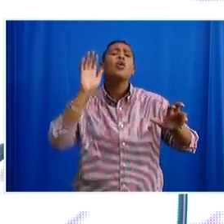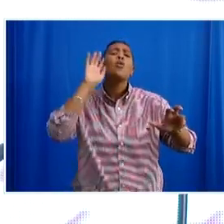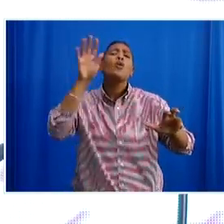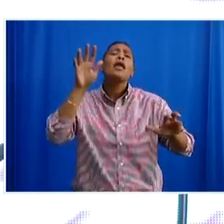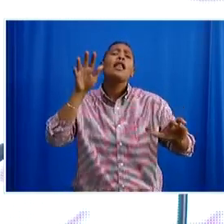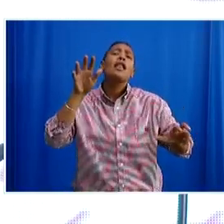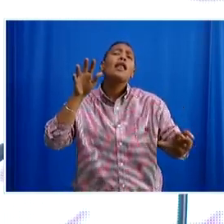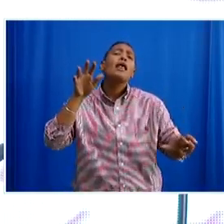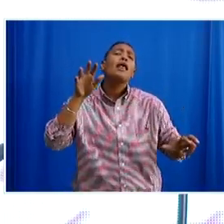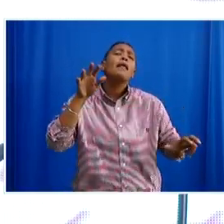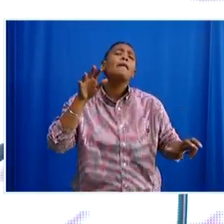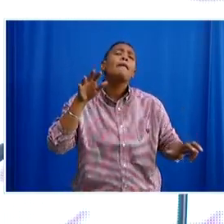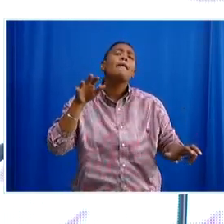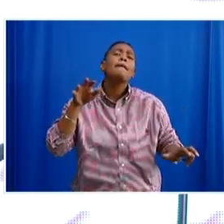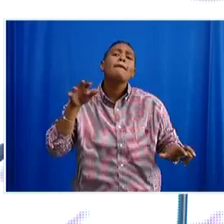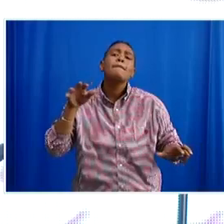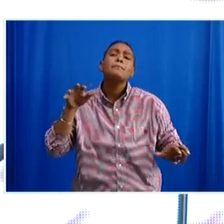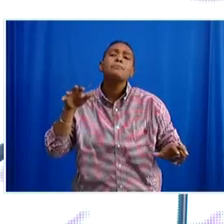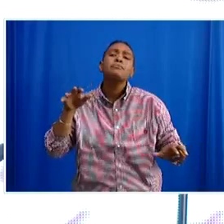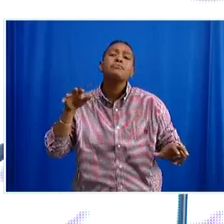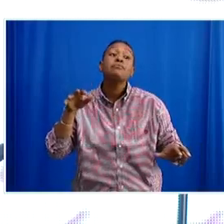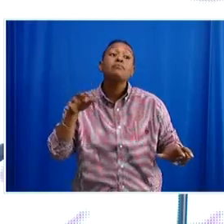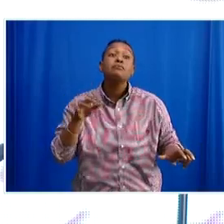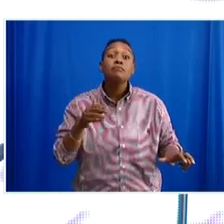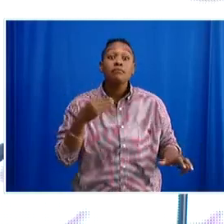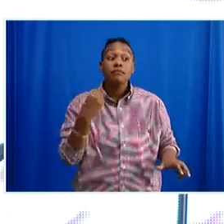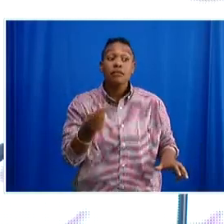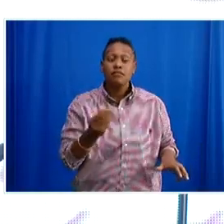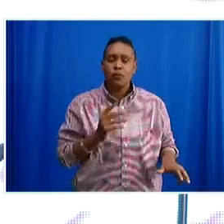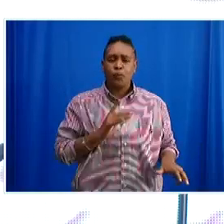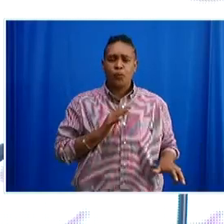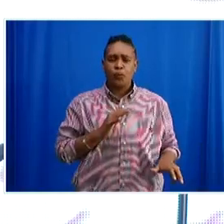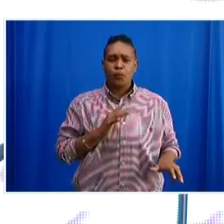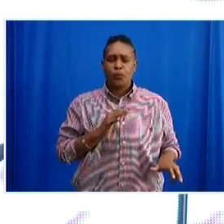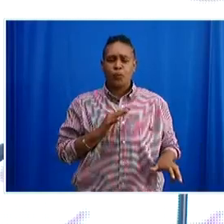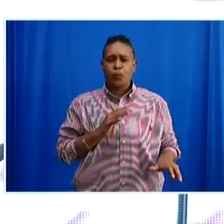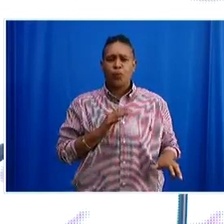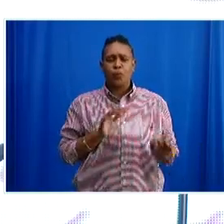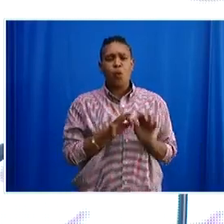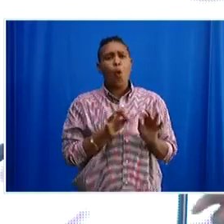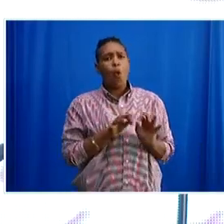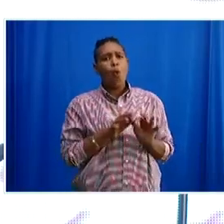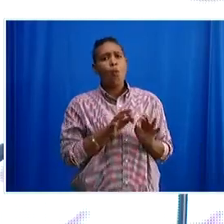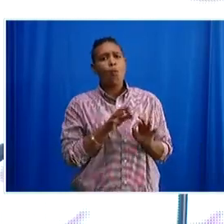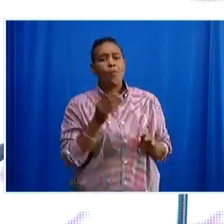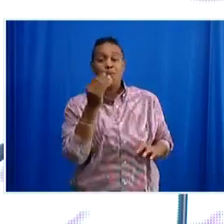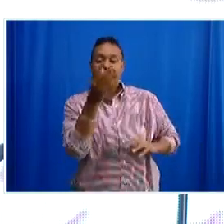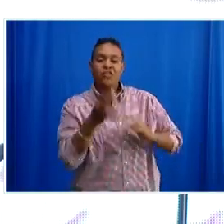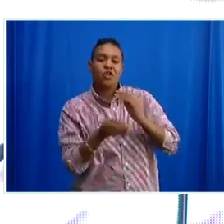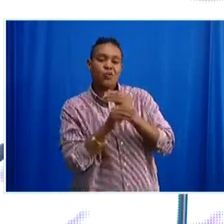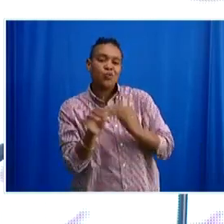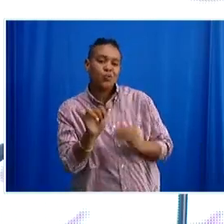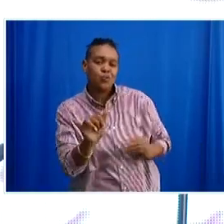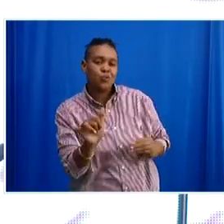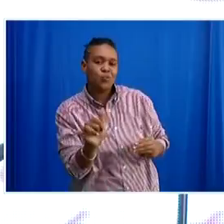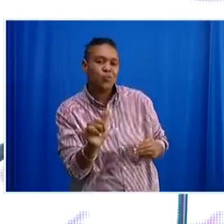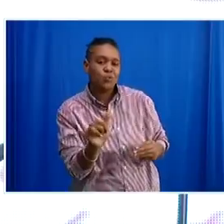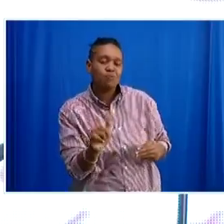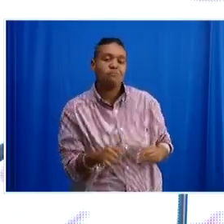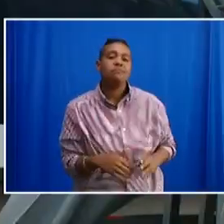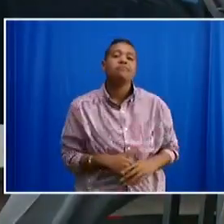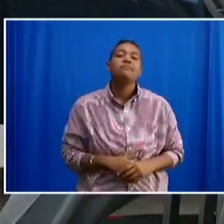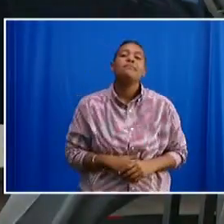pay significant dividends and will also give you broader on